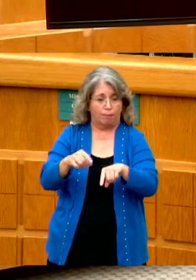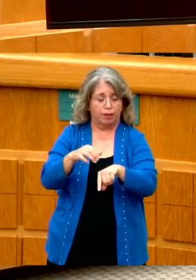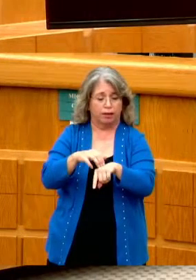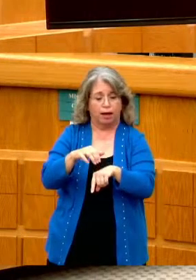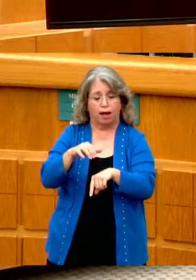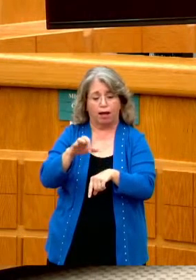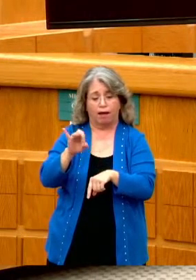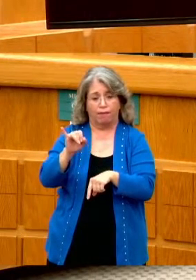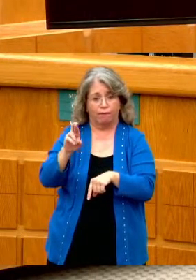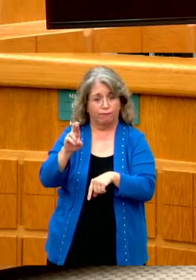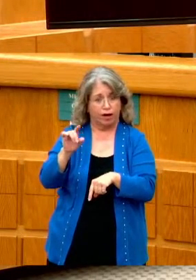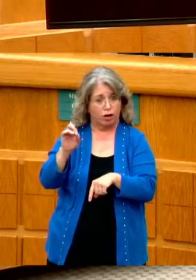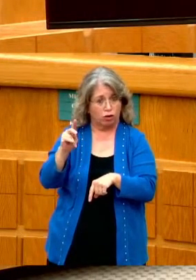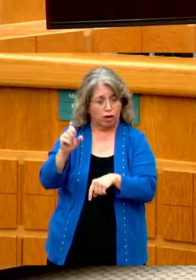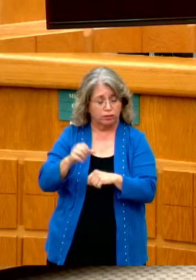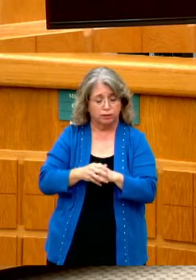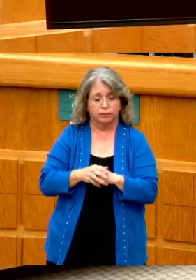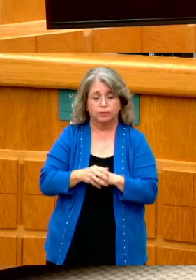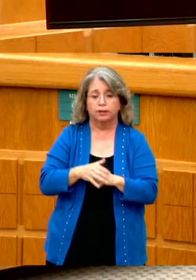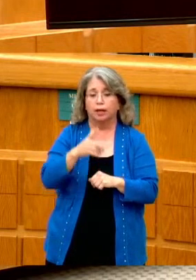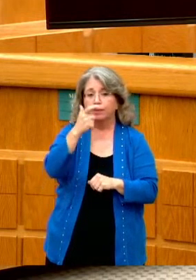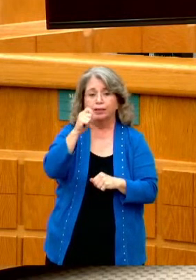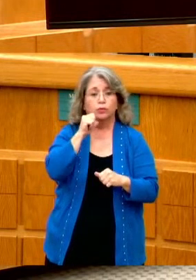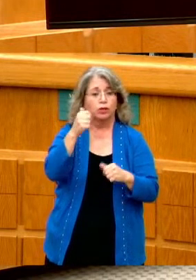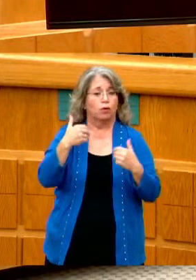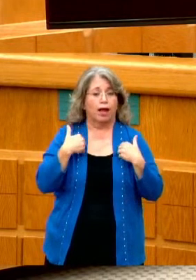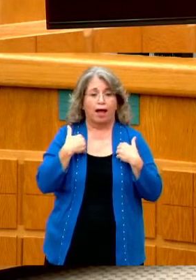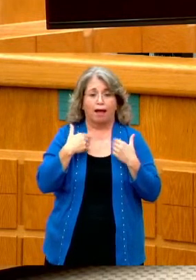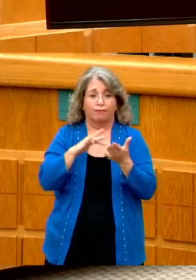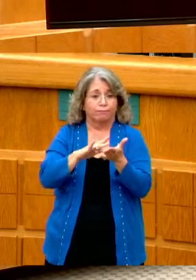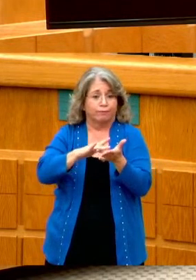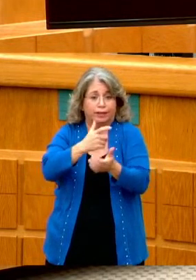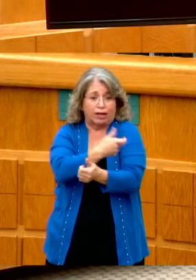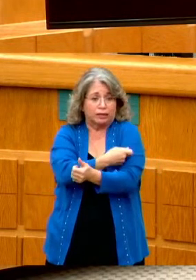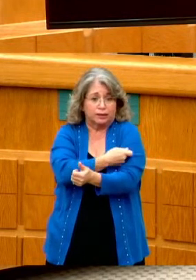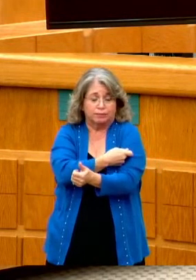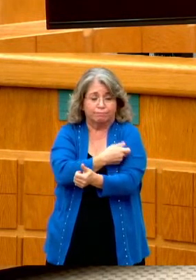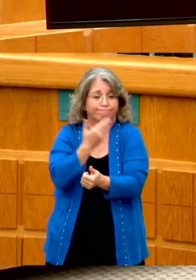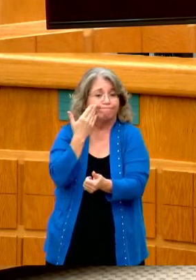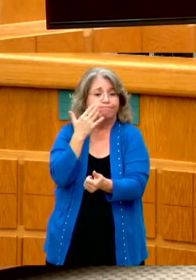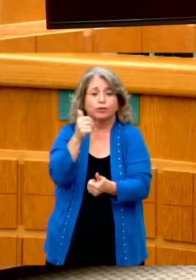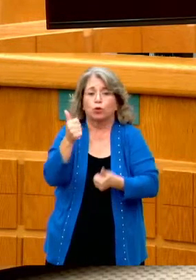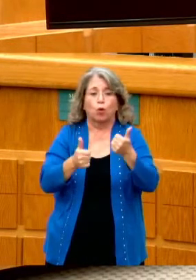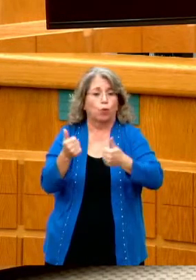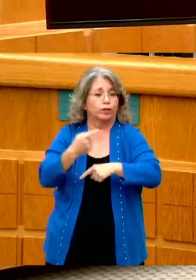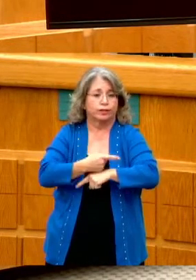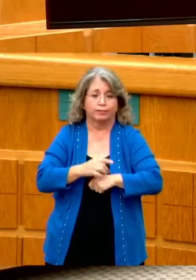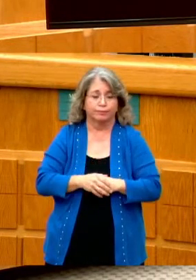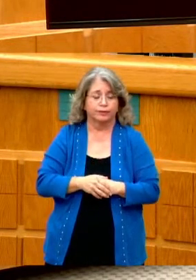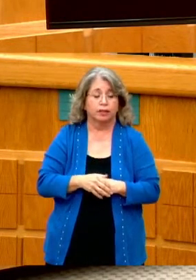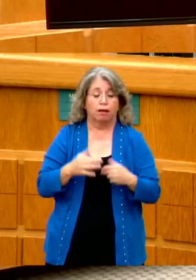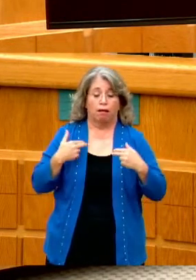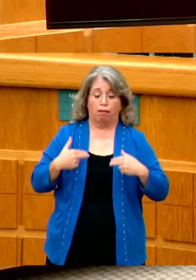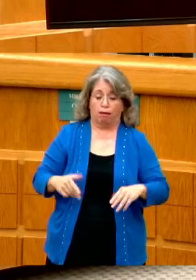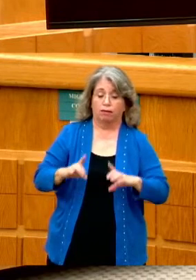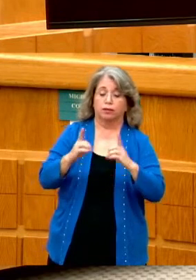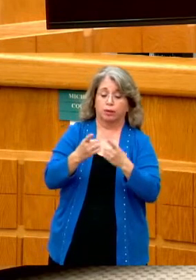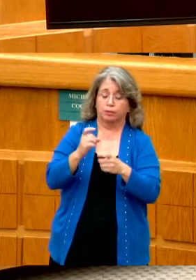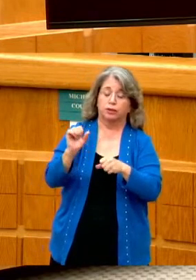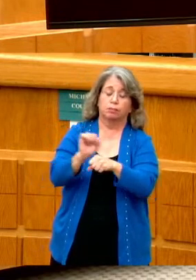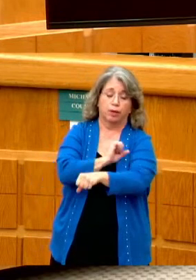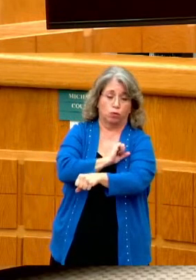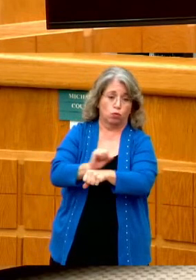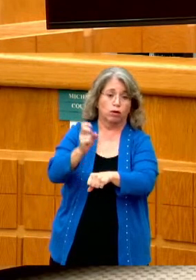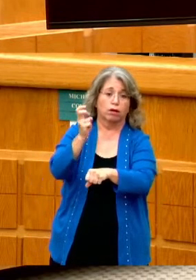So since we don't have vaccine, we don't know what day it will be. The Health District has been working hard to